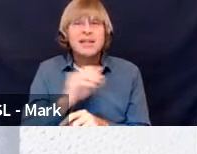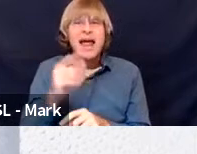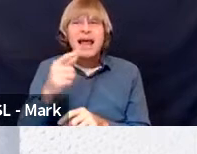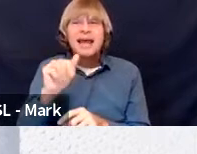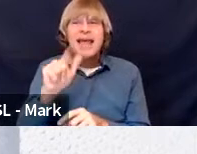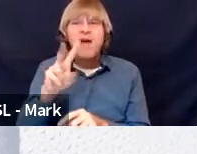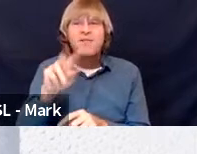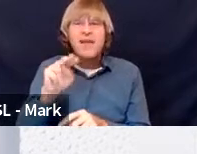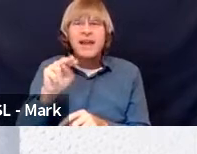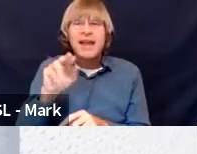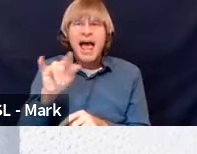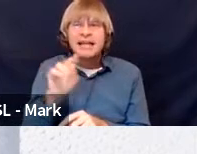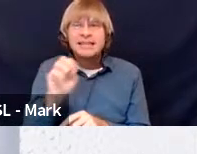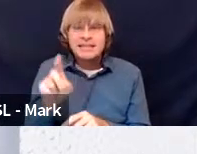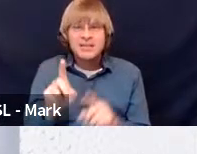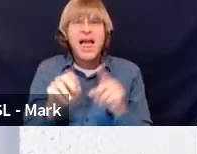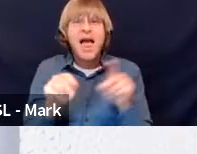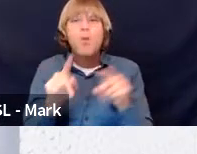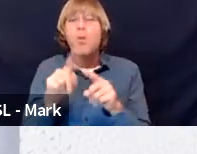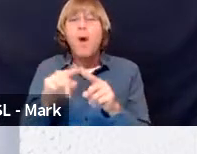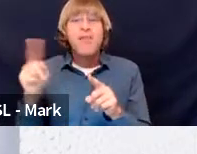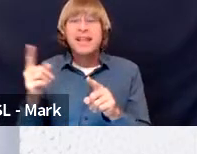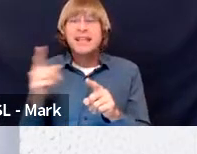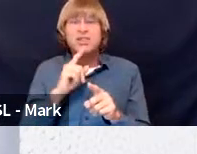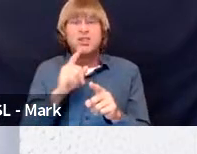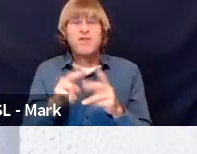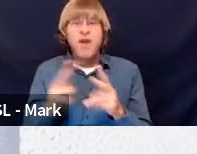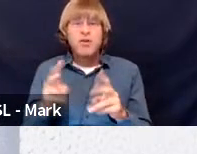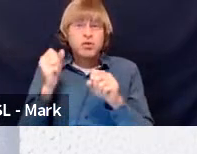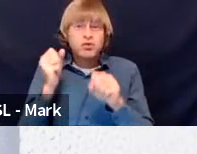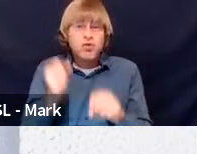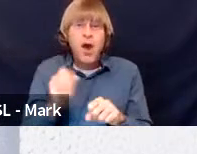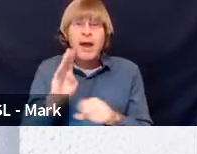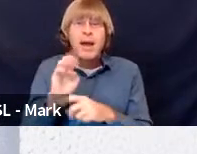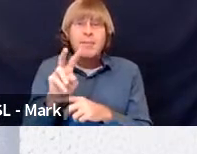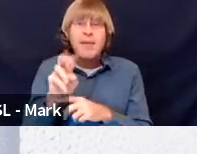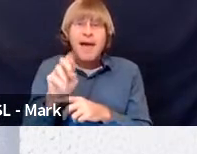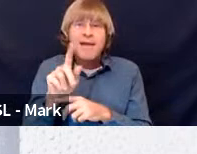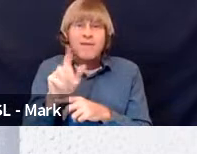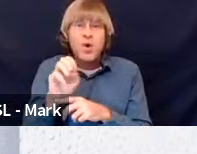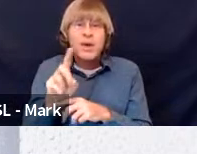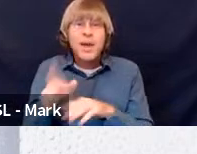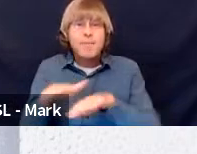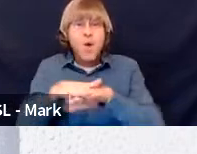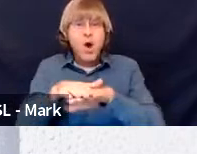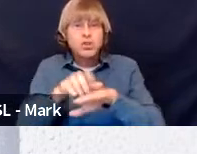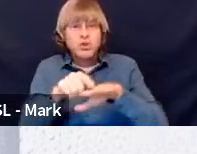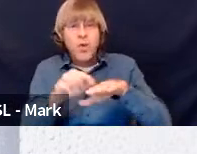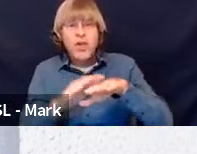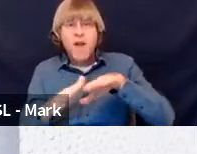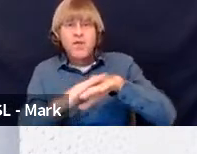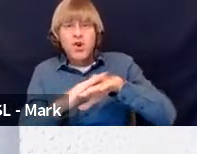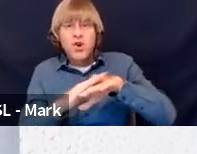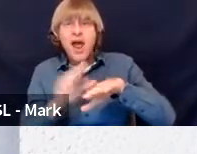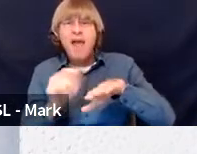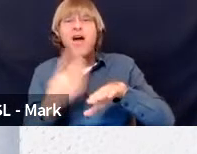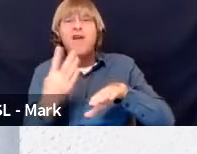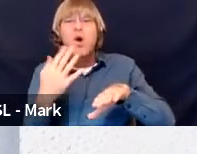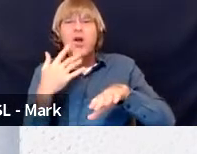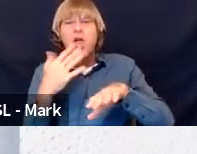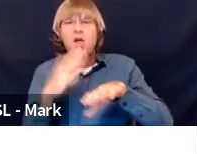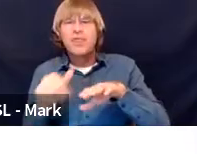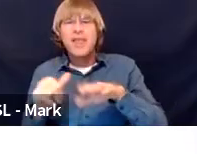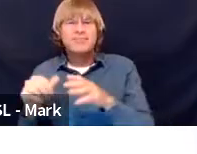galvanized finish. And the only thing they did was a super strong beveled emboss on the cover. You can see in the interior, and then four color on the